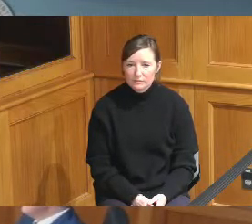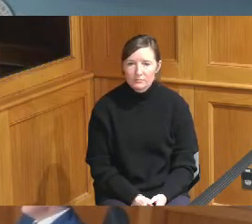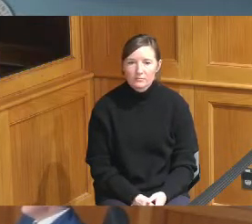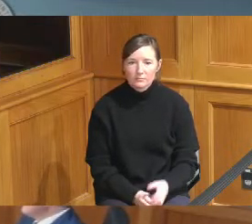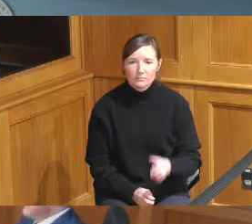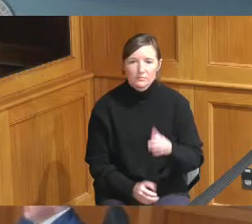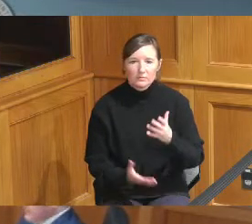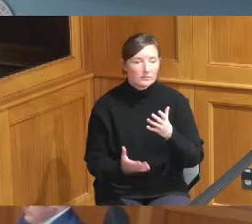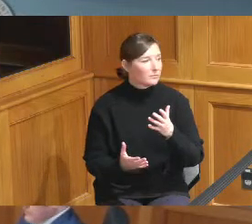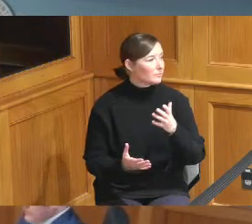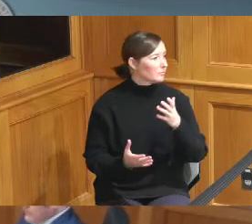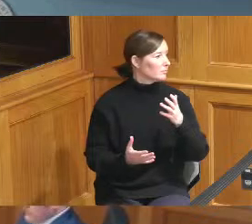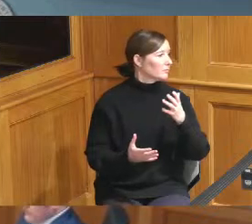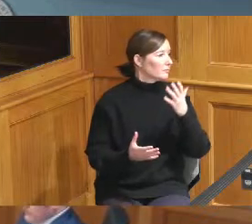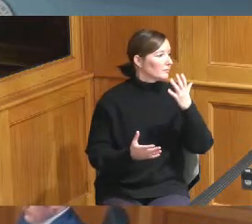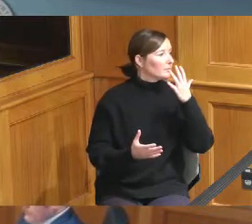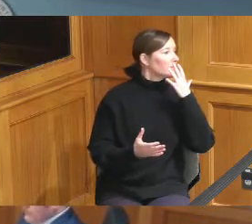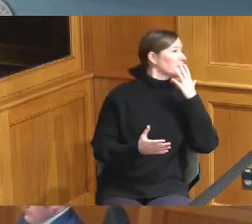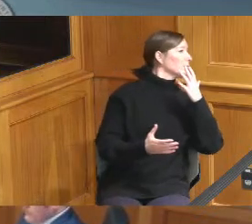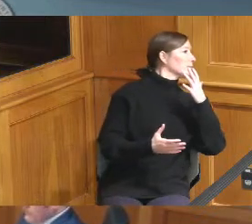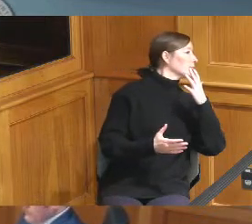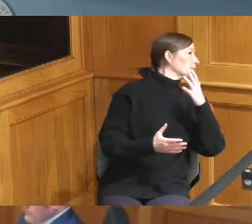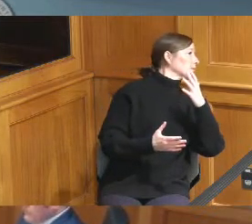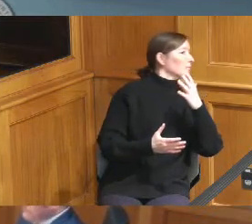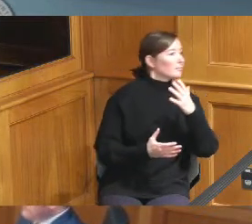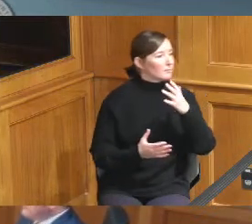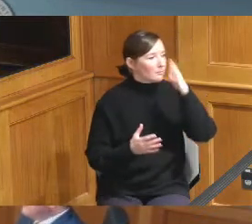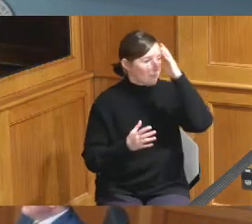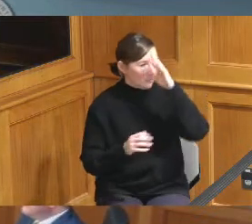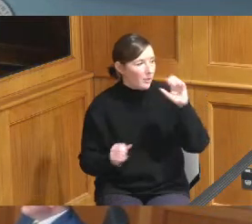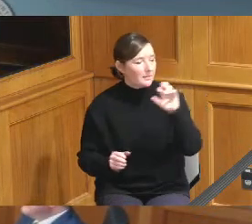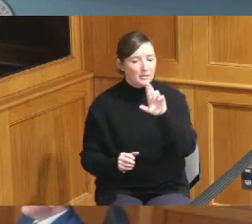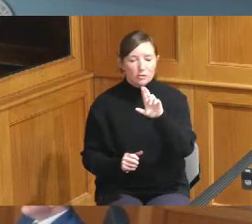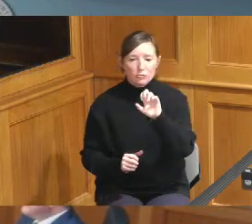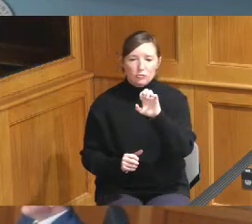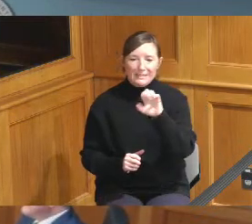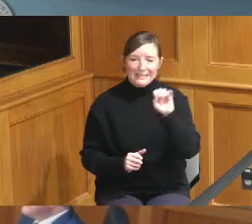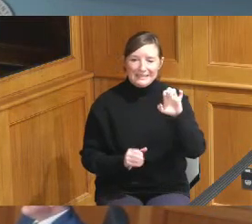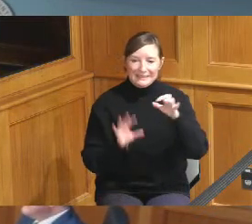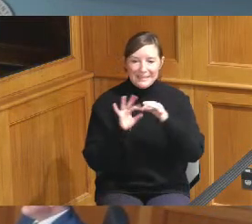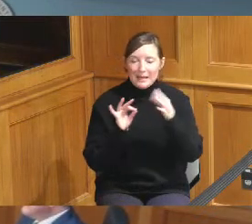All right, thank you. Commissioner Dumas. You can sit until you okay.